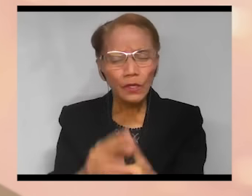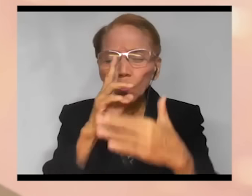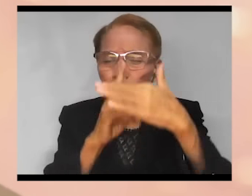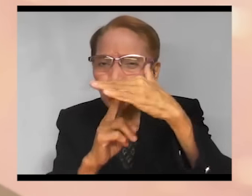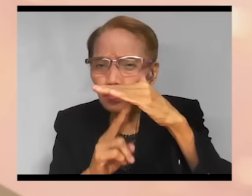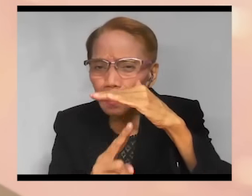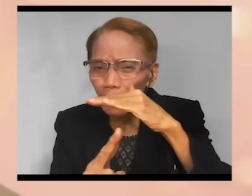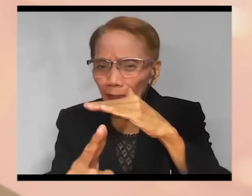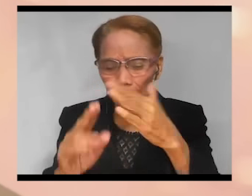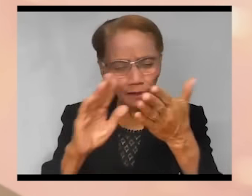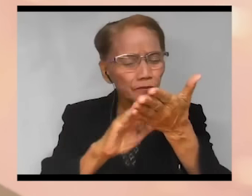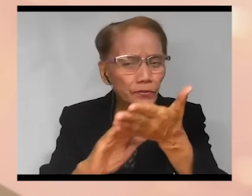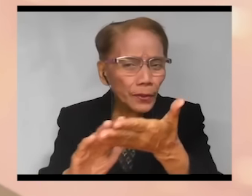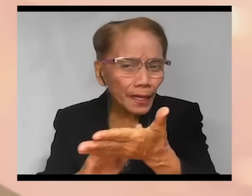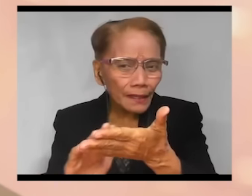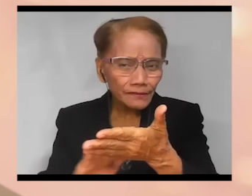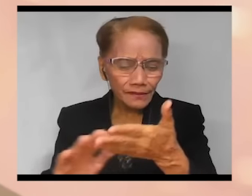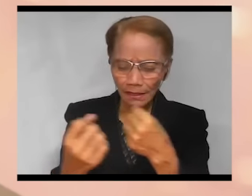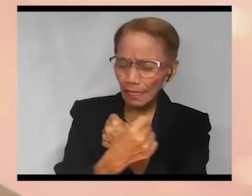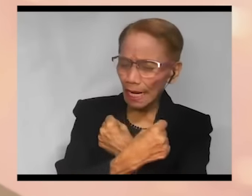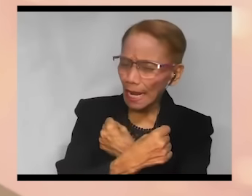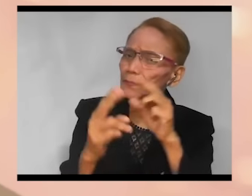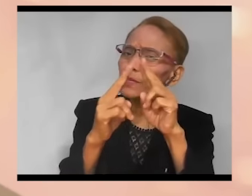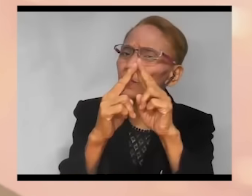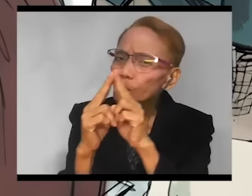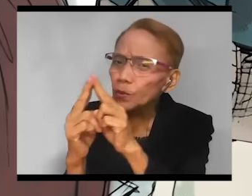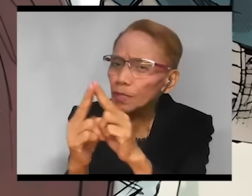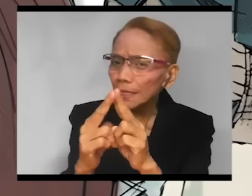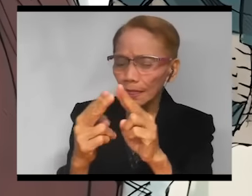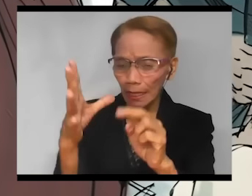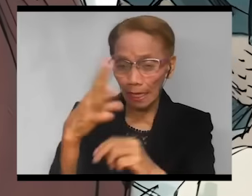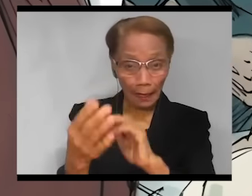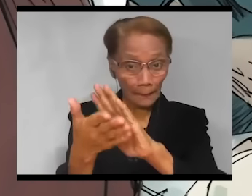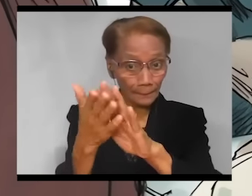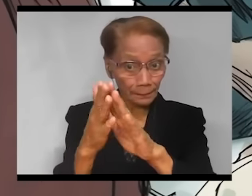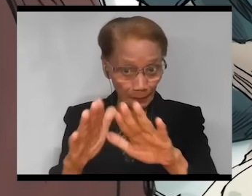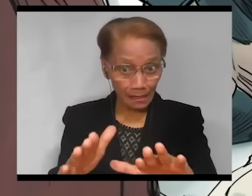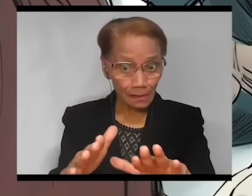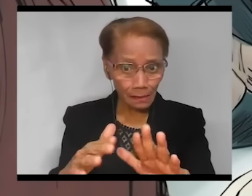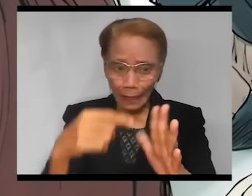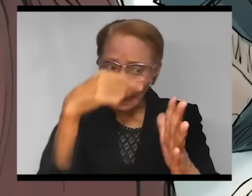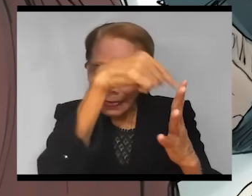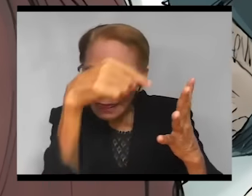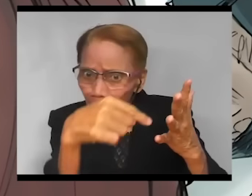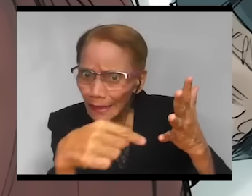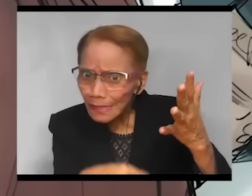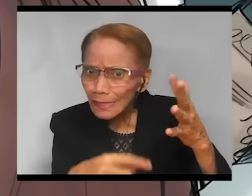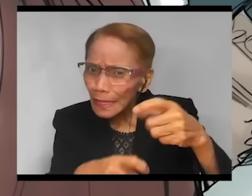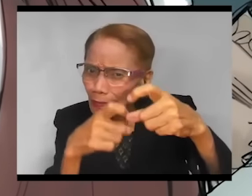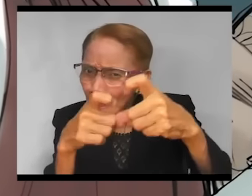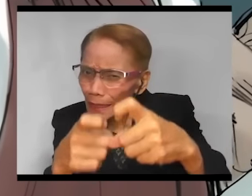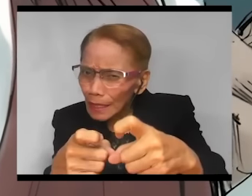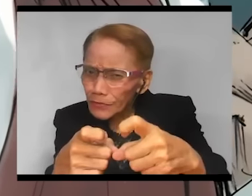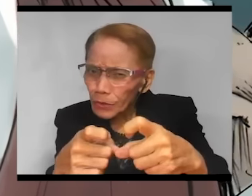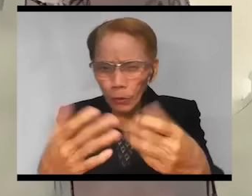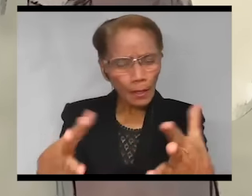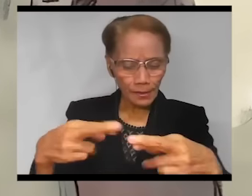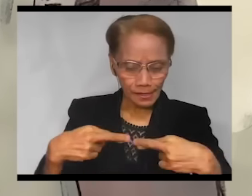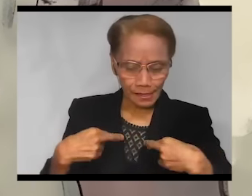forgiveness, love, unity, and peace. This is the gift we have received as